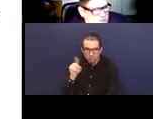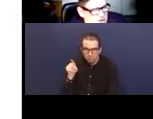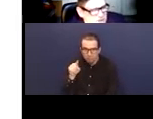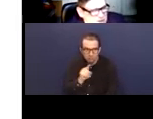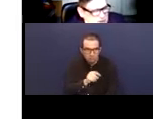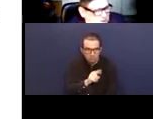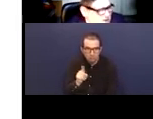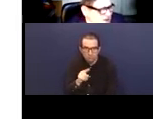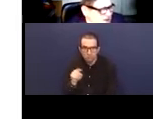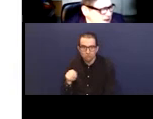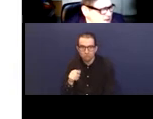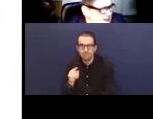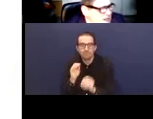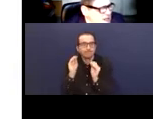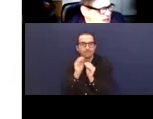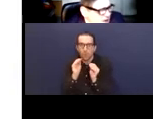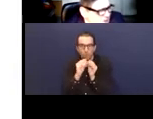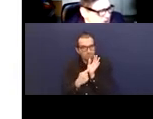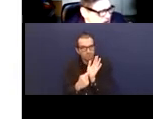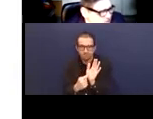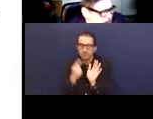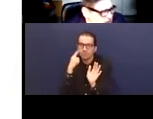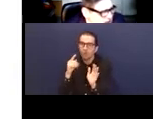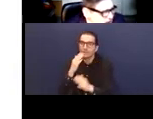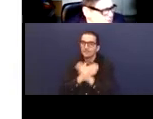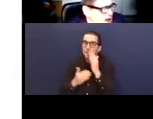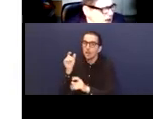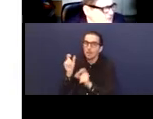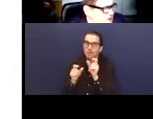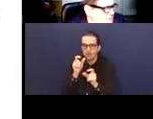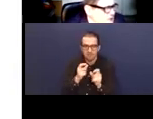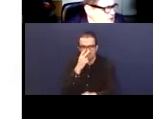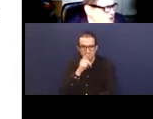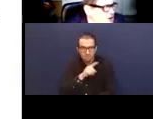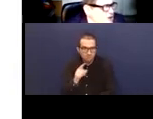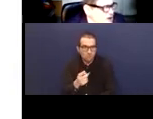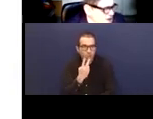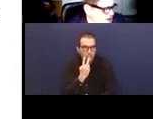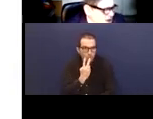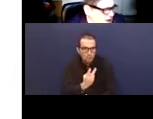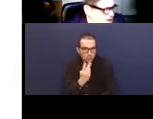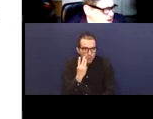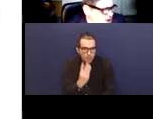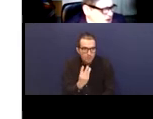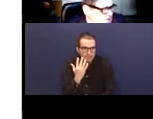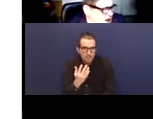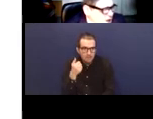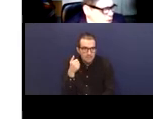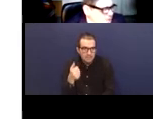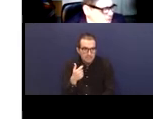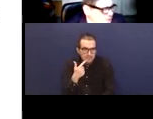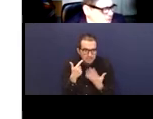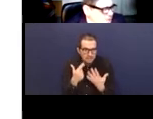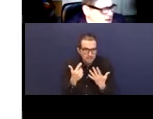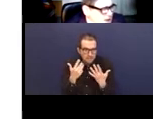no specific disability indicator. And on the left-hand side, we have the numbers that there is an indicator, which I just read out,